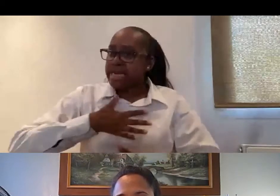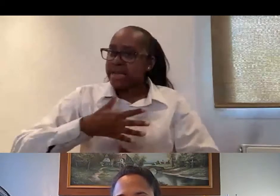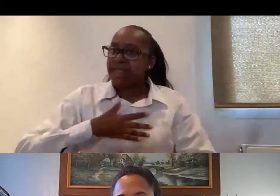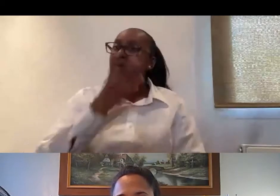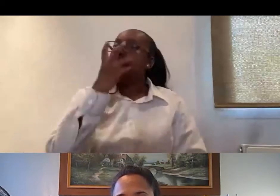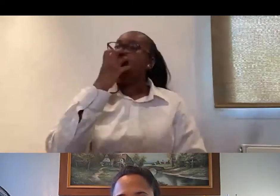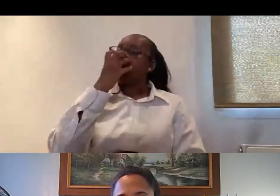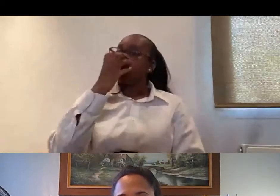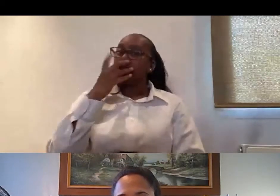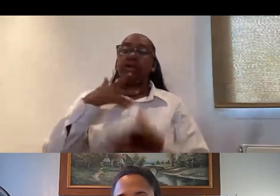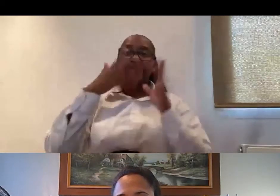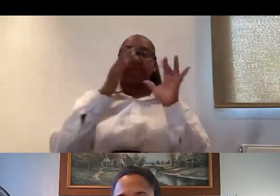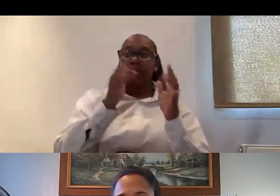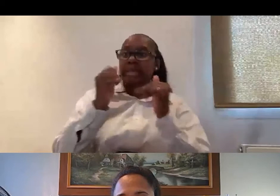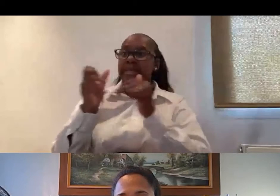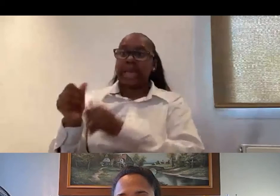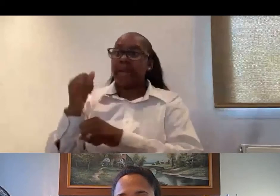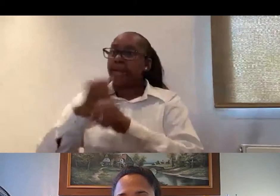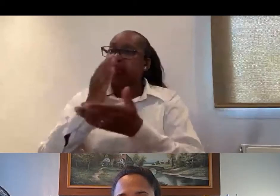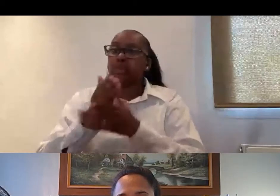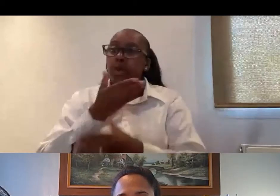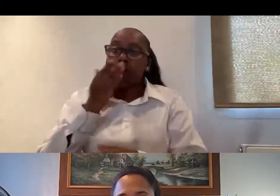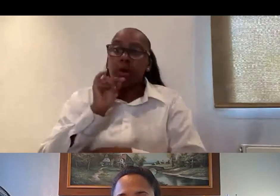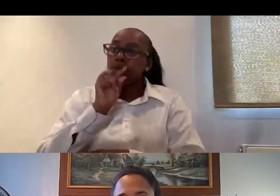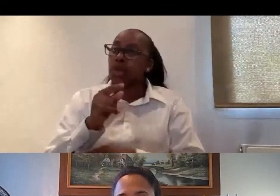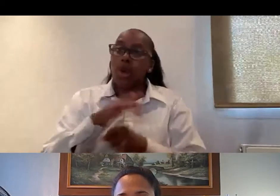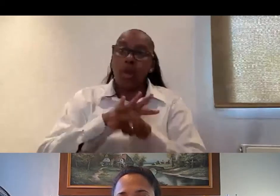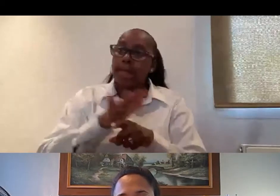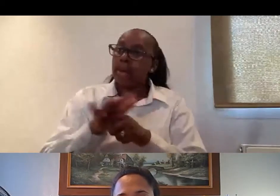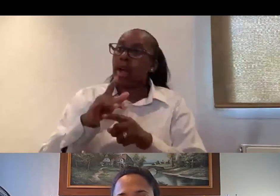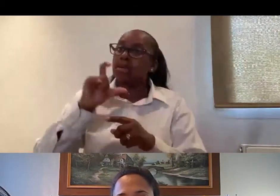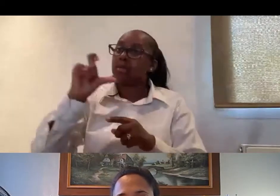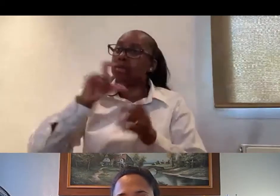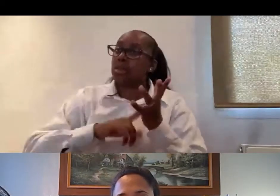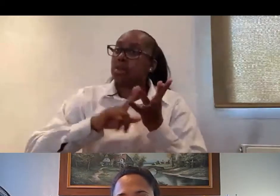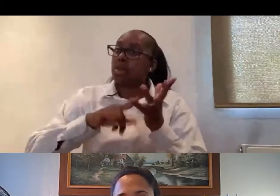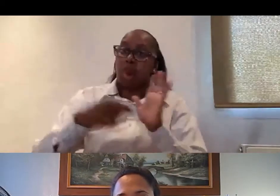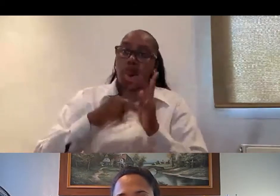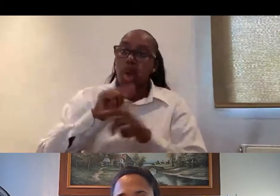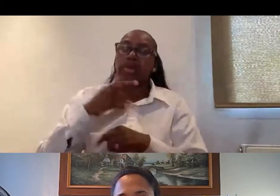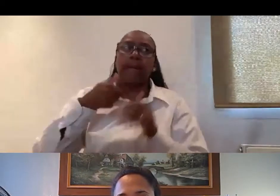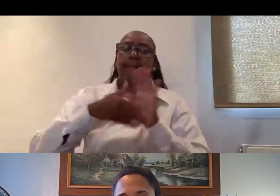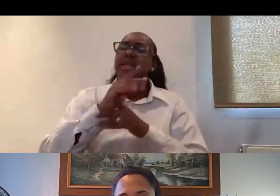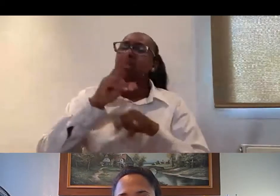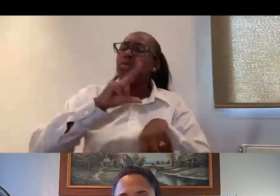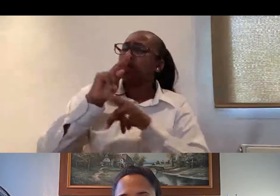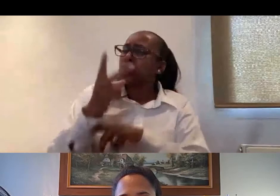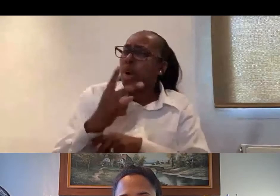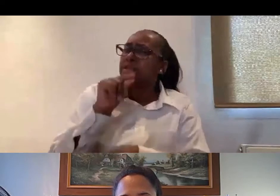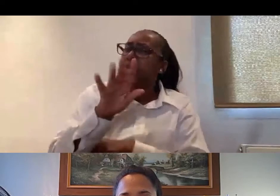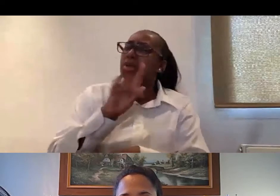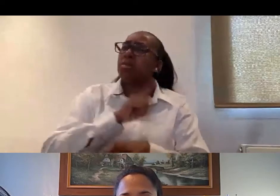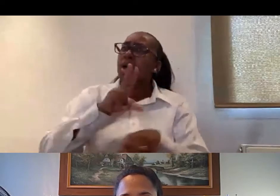the tests, make sure that there's no blood clots or anything. I've been well looked after. I've been in twice because my doctor wanted to do